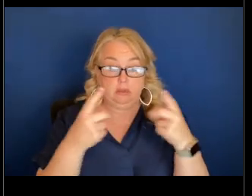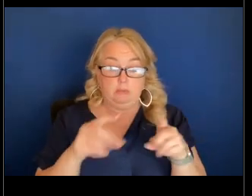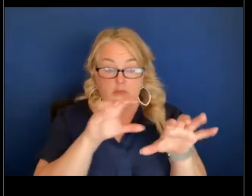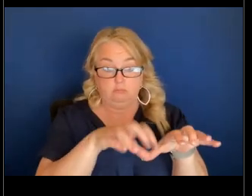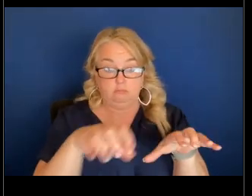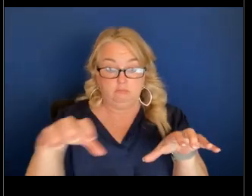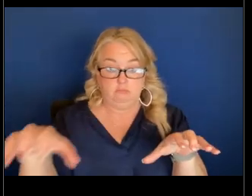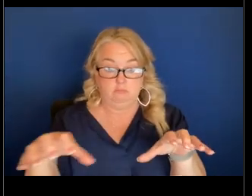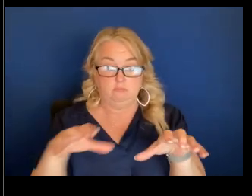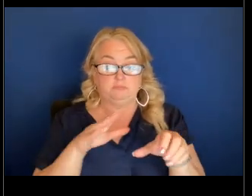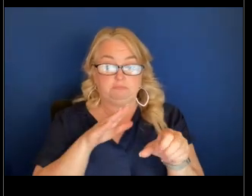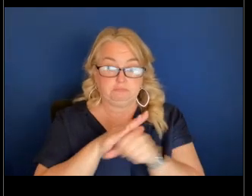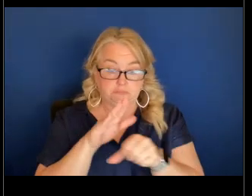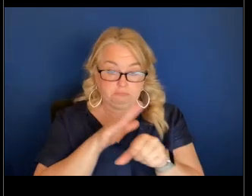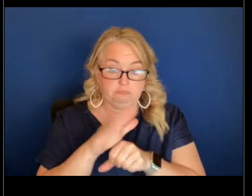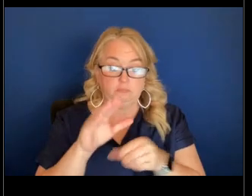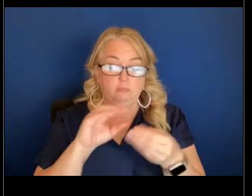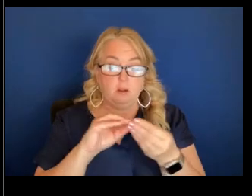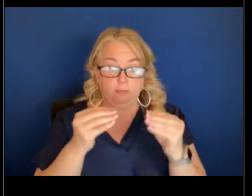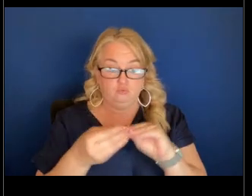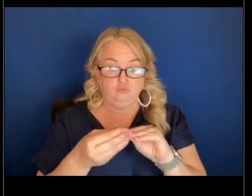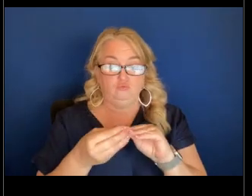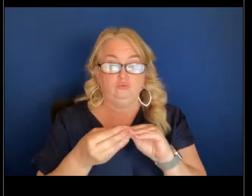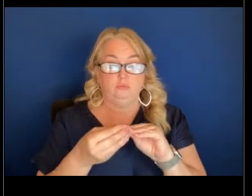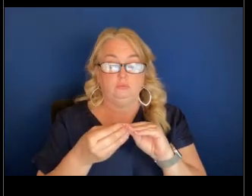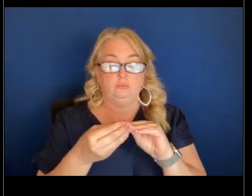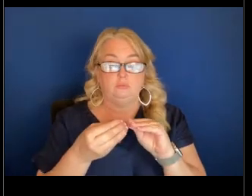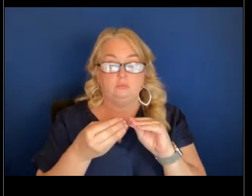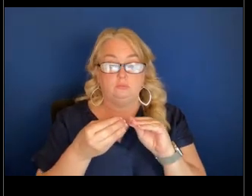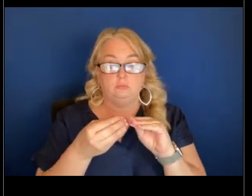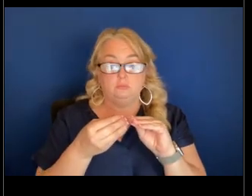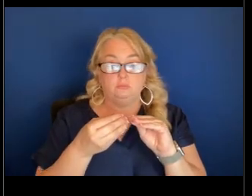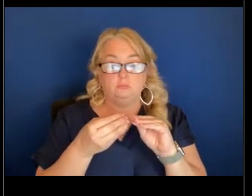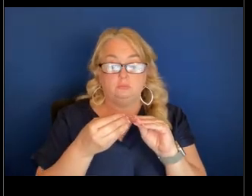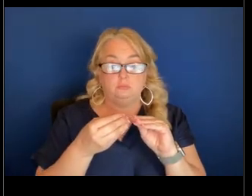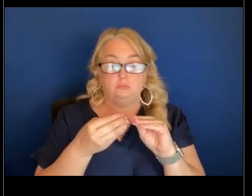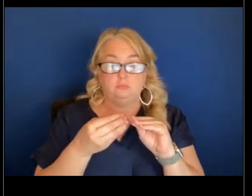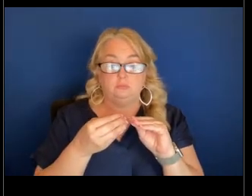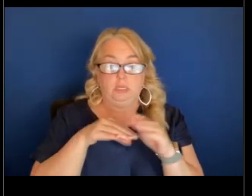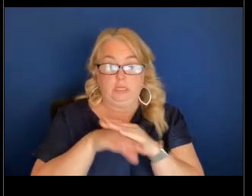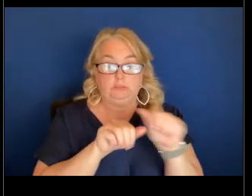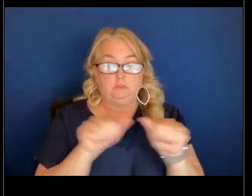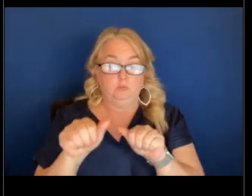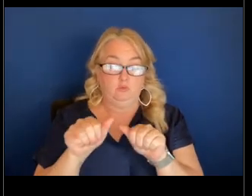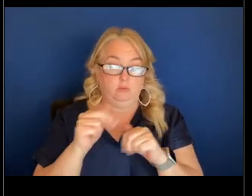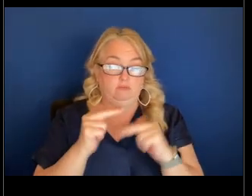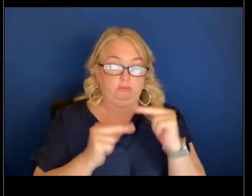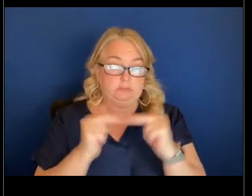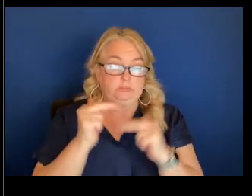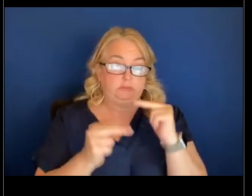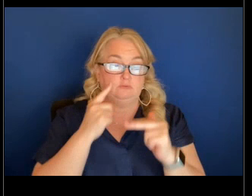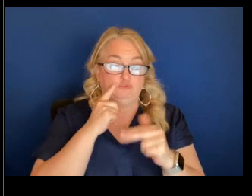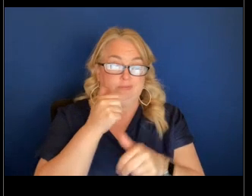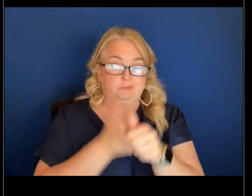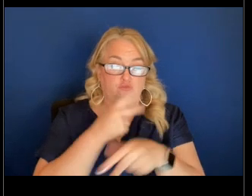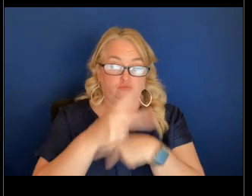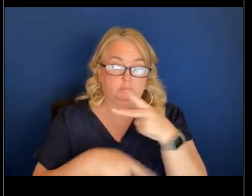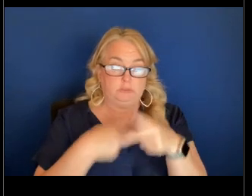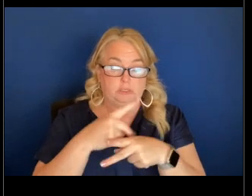a sufficient number, at least one, of accessible facilities of each type is